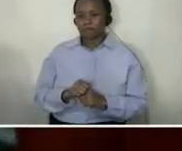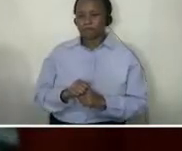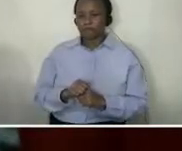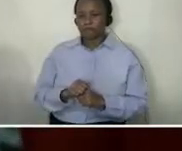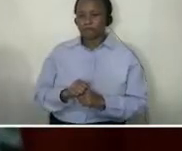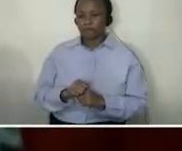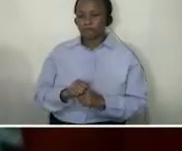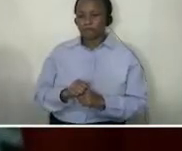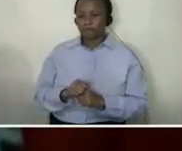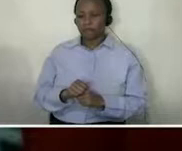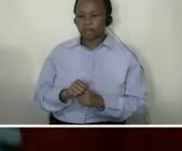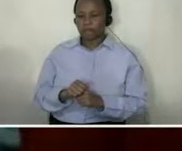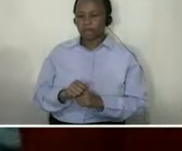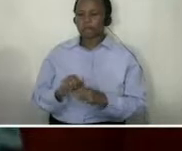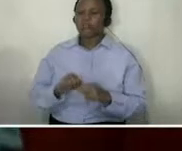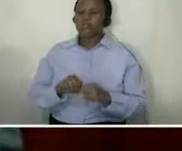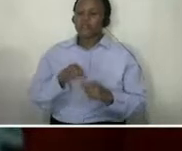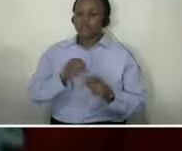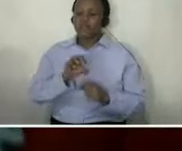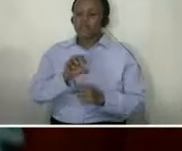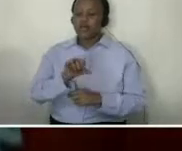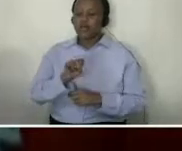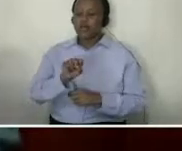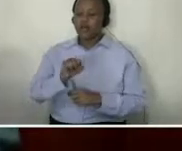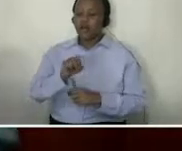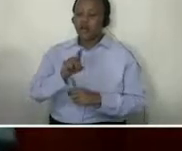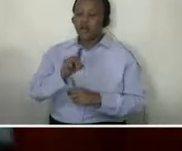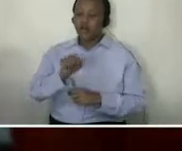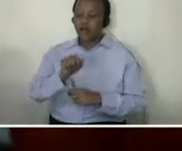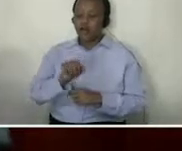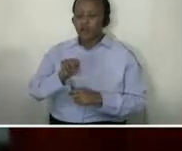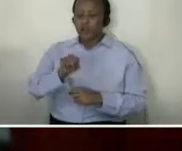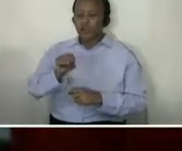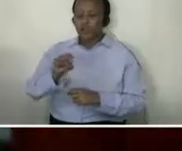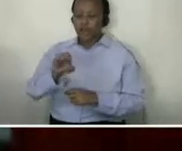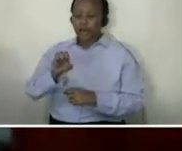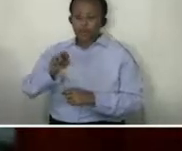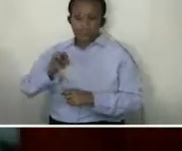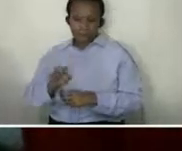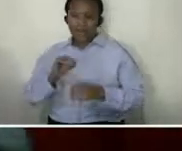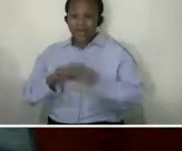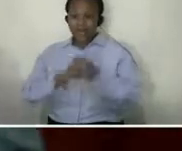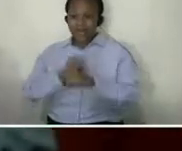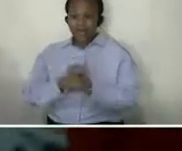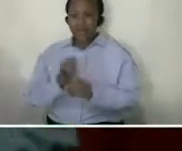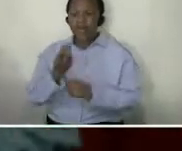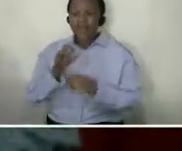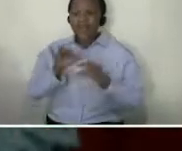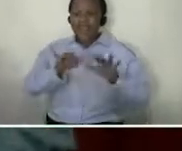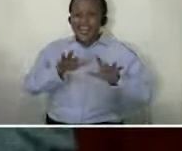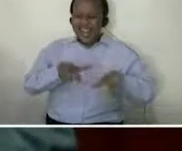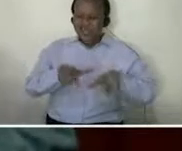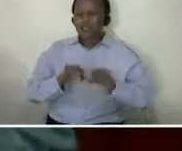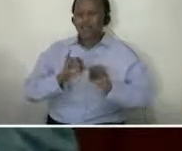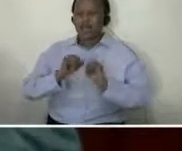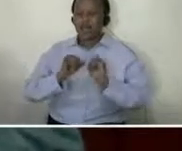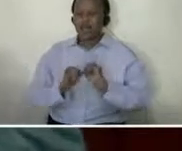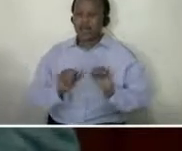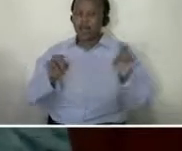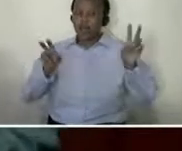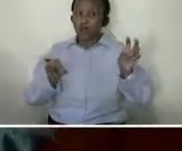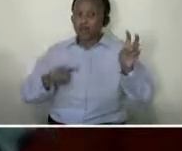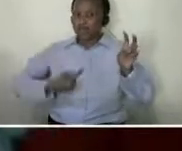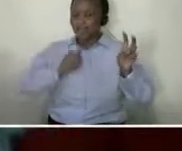by Pilsika Isaka Seme, who in 1911 prophesied that, I quote, "The African